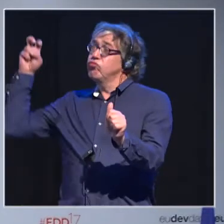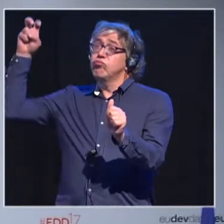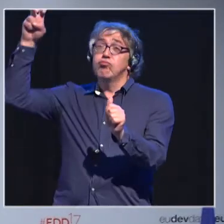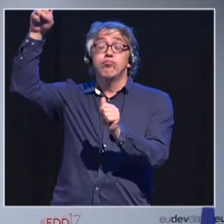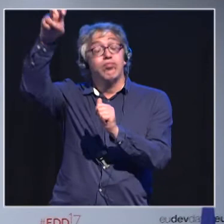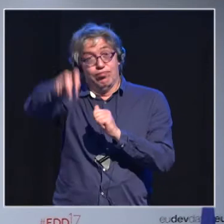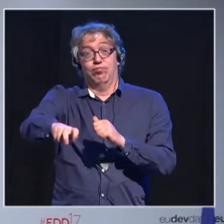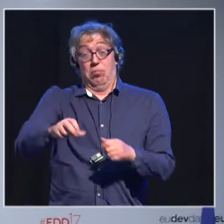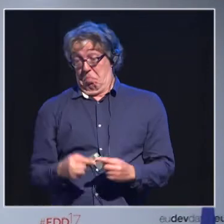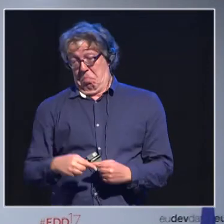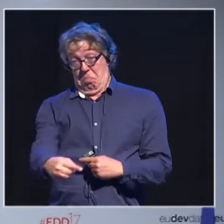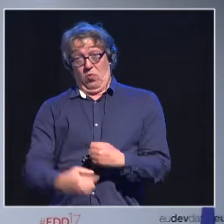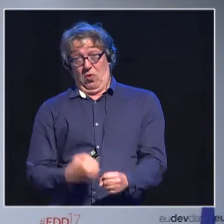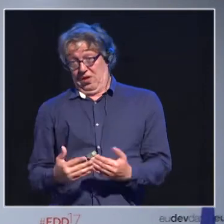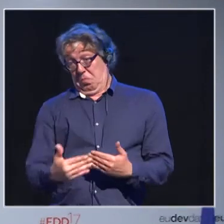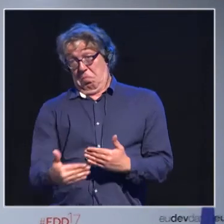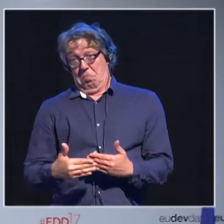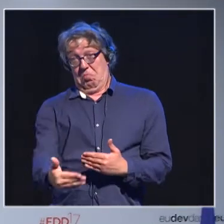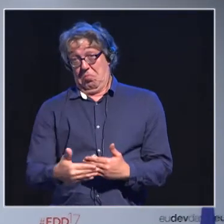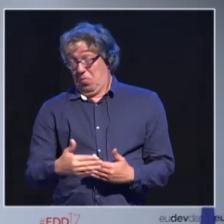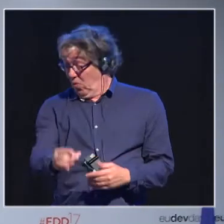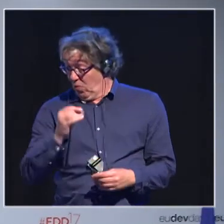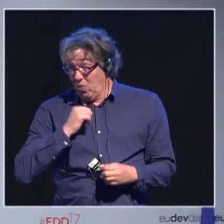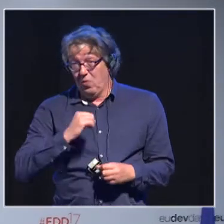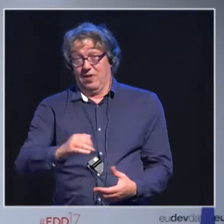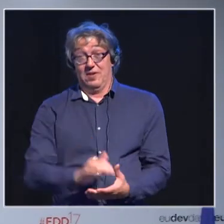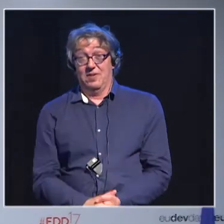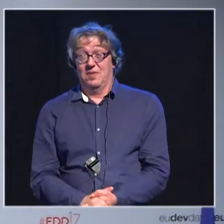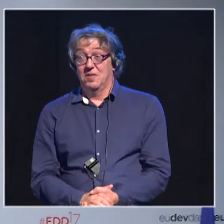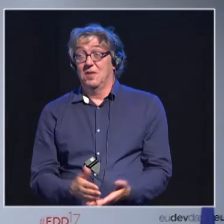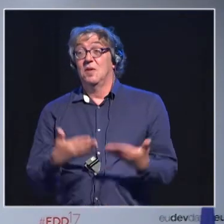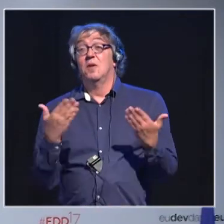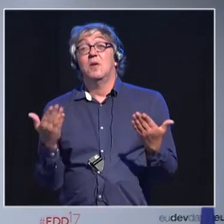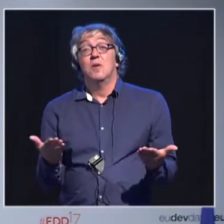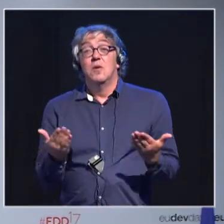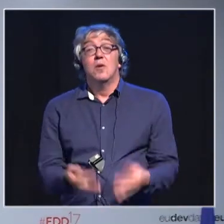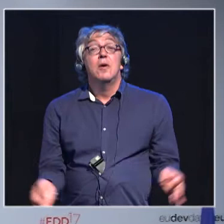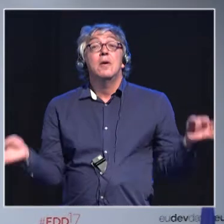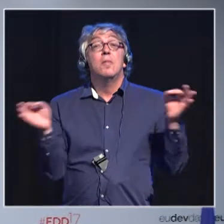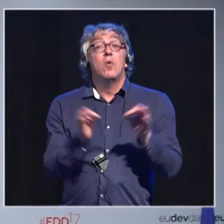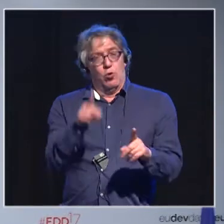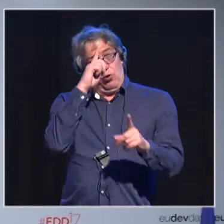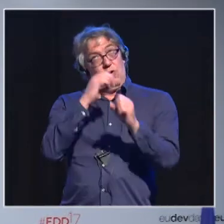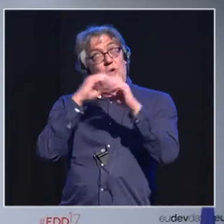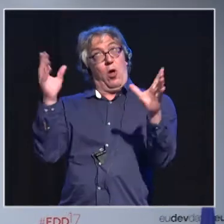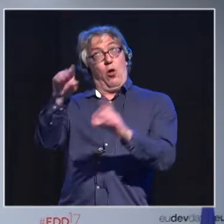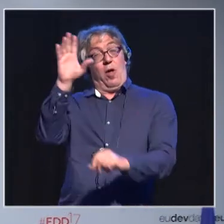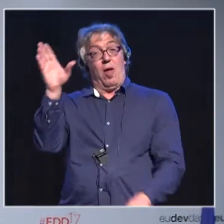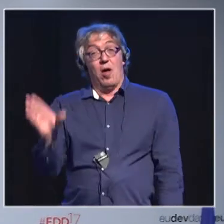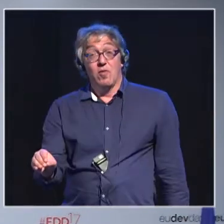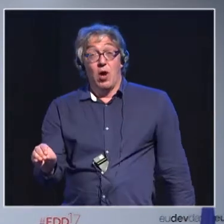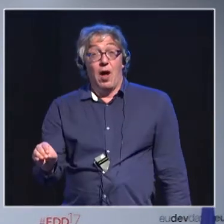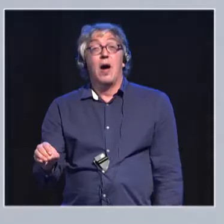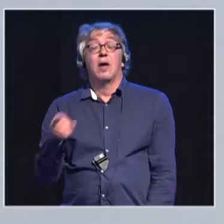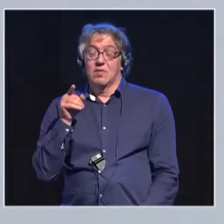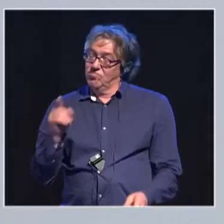in the next few years. So again, it's very important that we have, and we think of Africa as really the digital